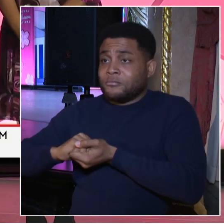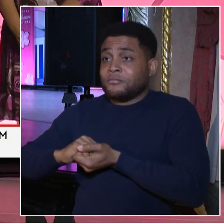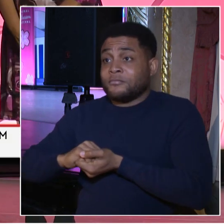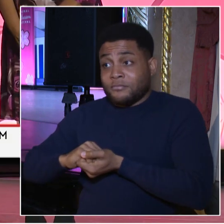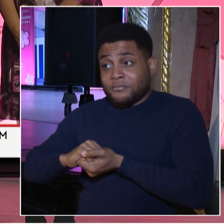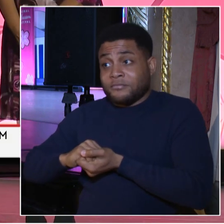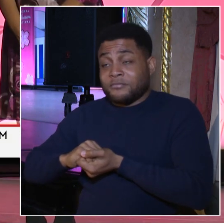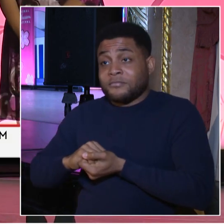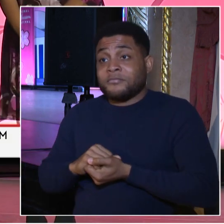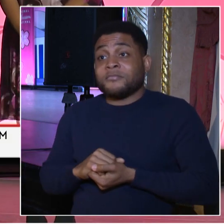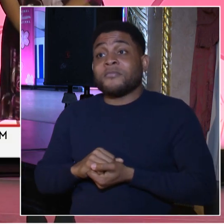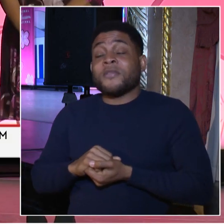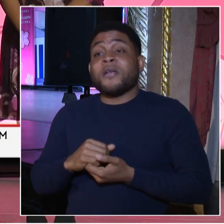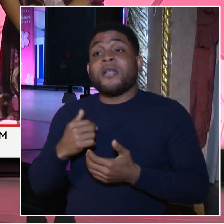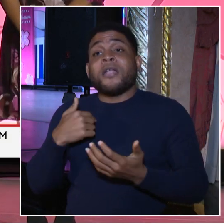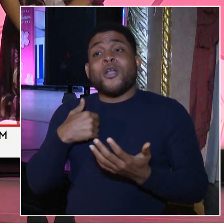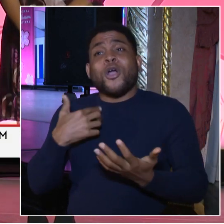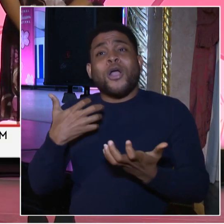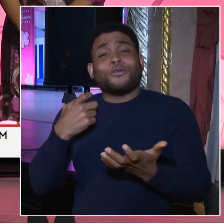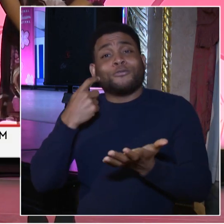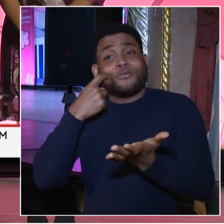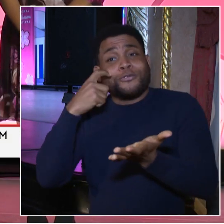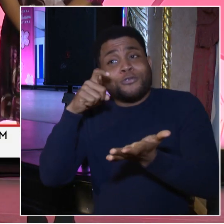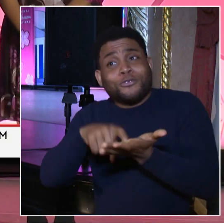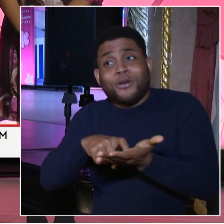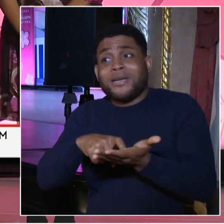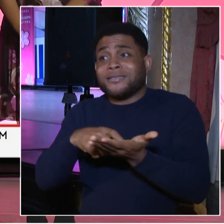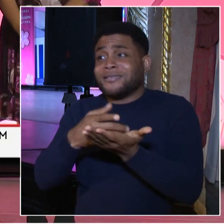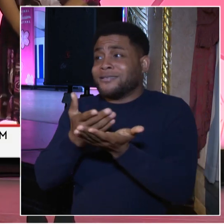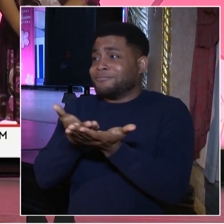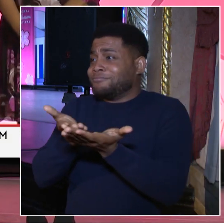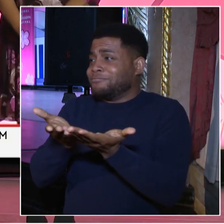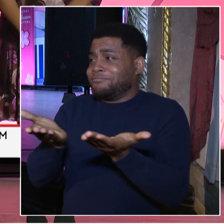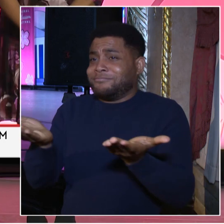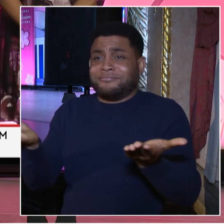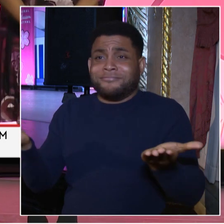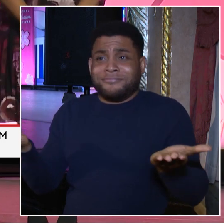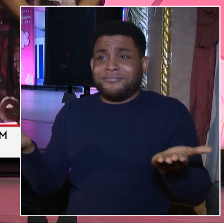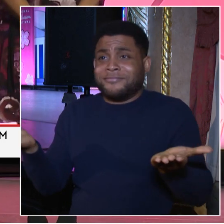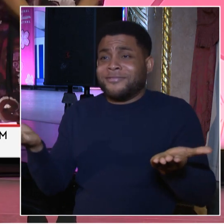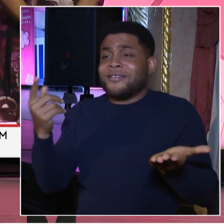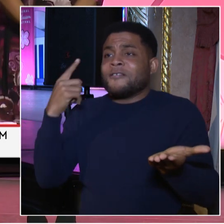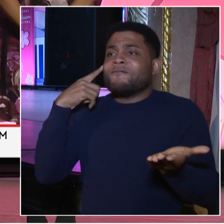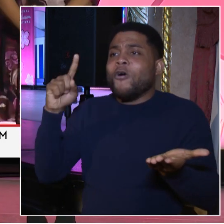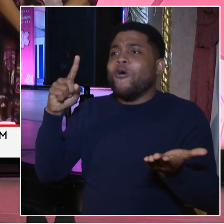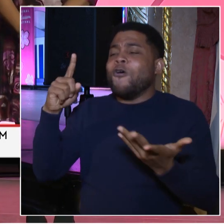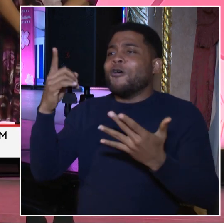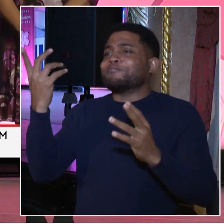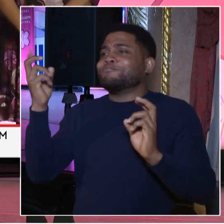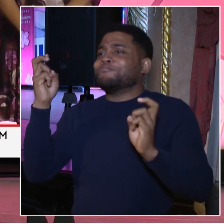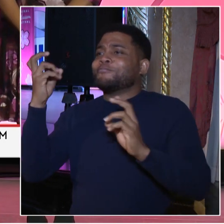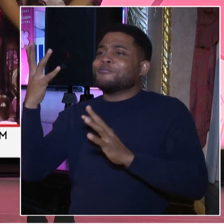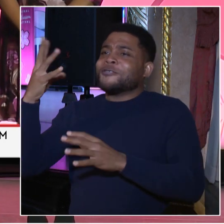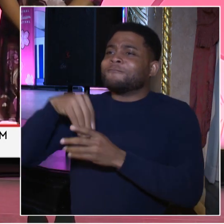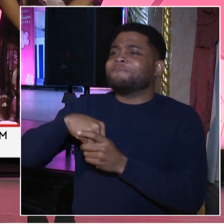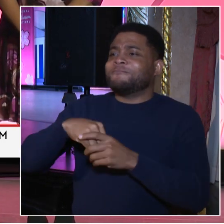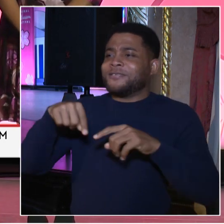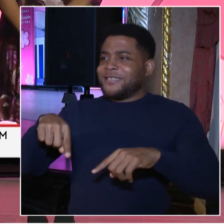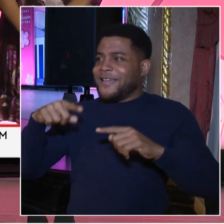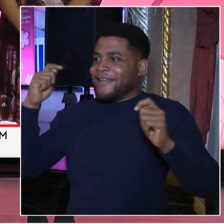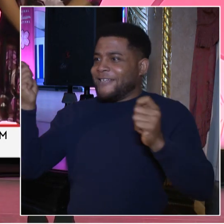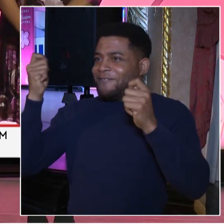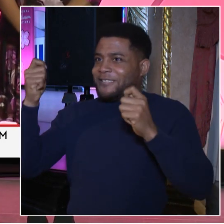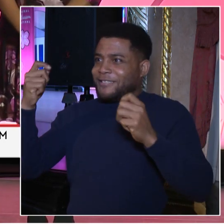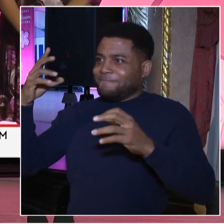I would like to acknowledge everyone who participates in as well as contributes to this festival in one way or